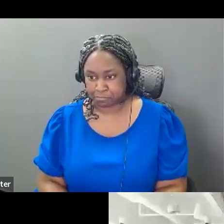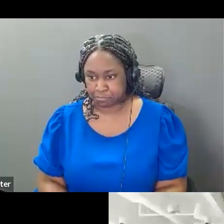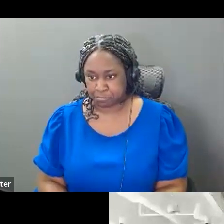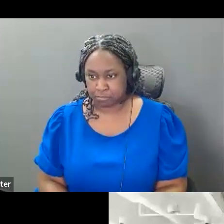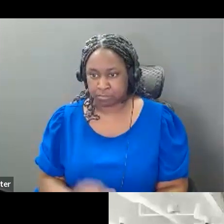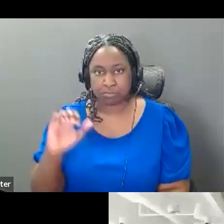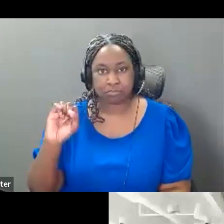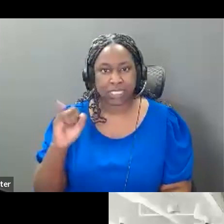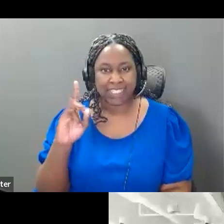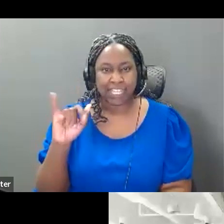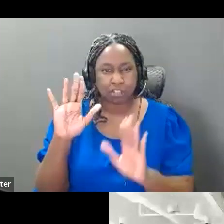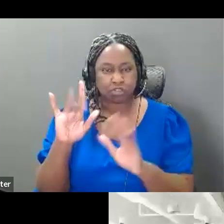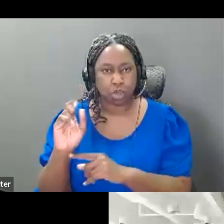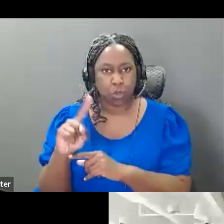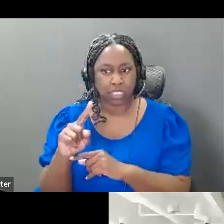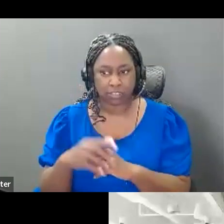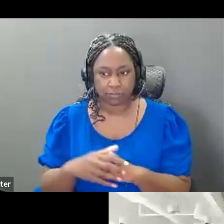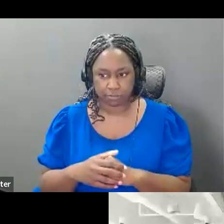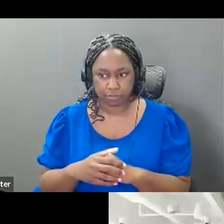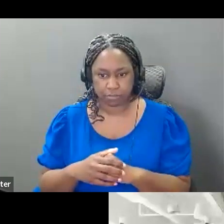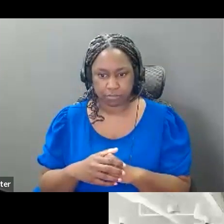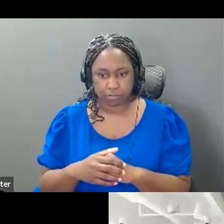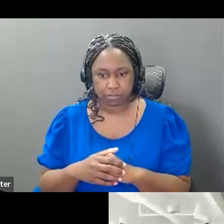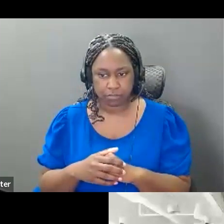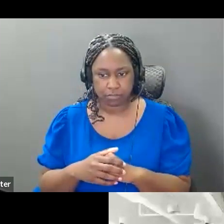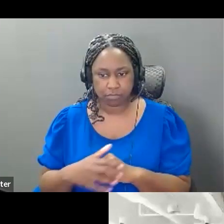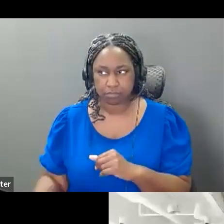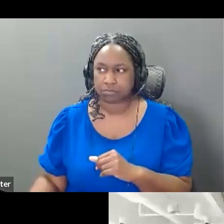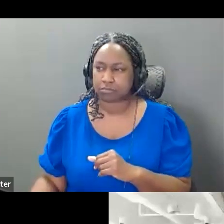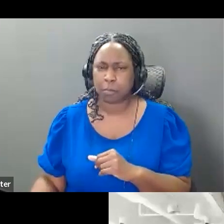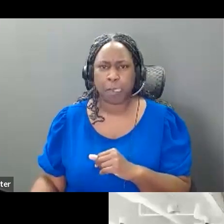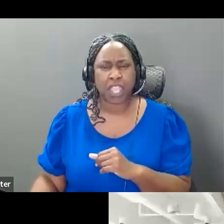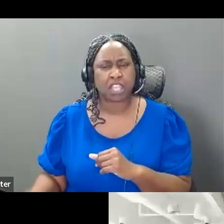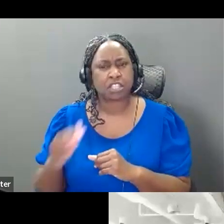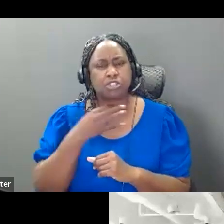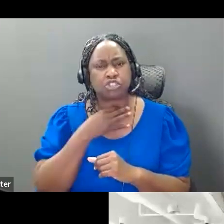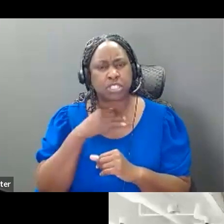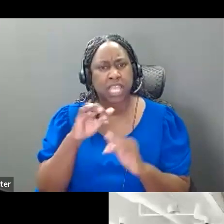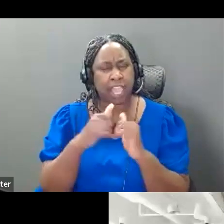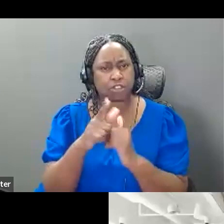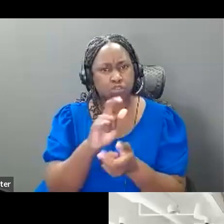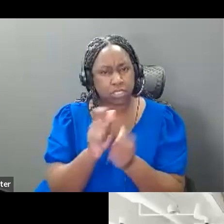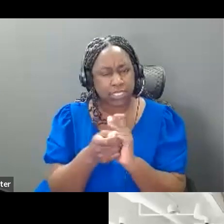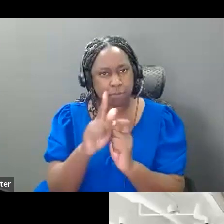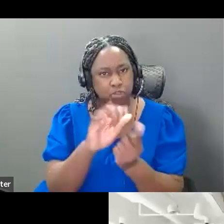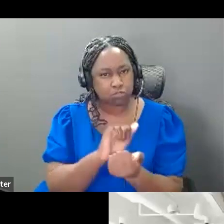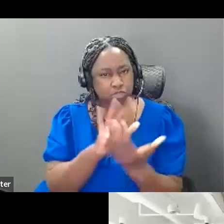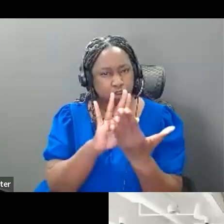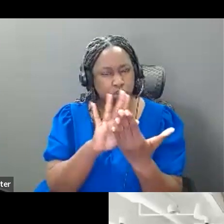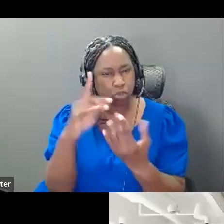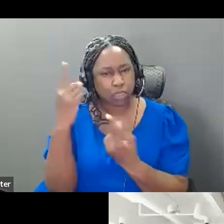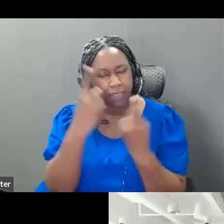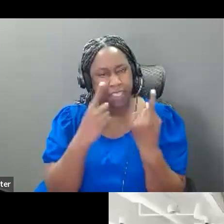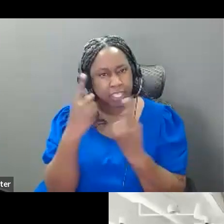Sandy Kendall has a great question. A number of folks were interested in the answer. Curious how you adapt your approach or your thinking to diversity